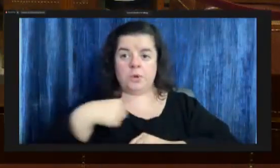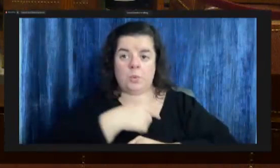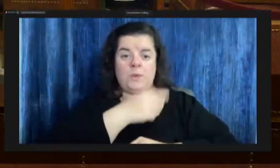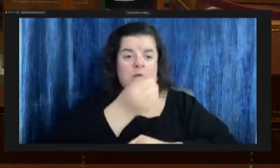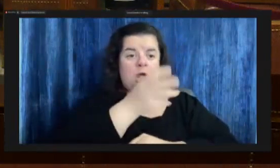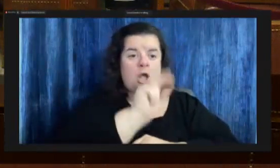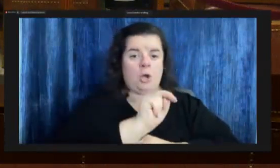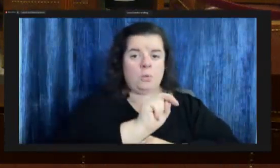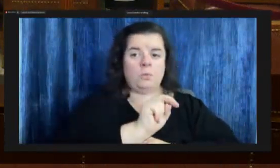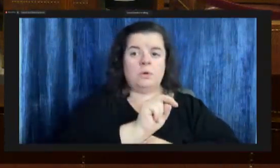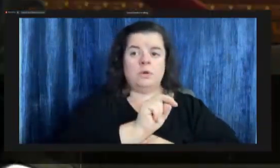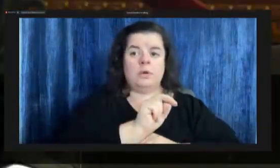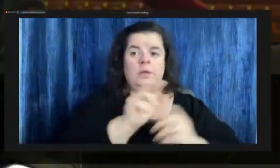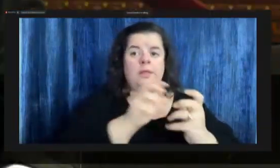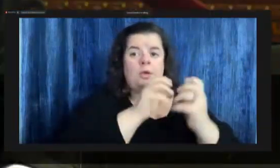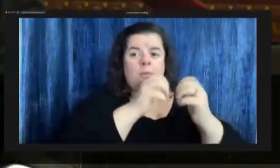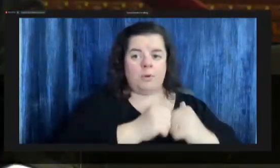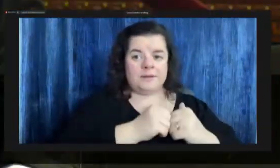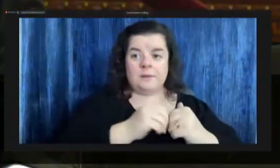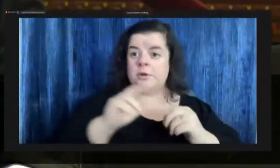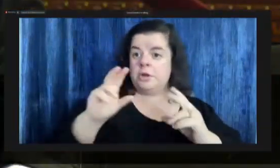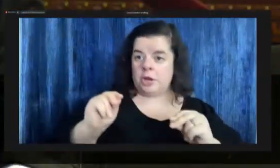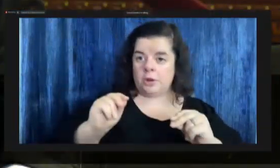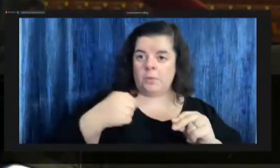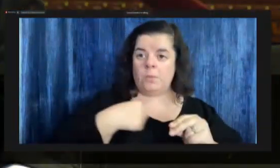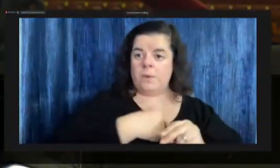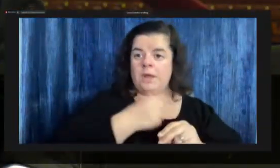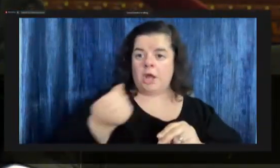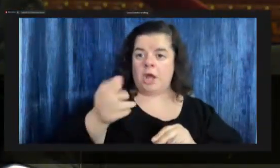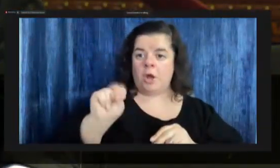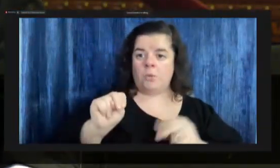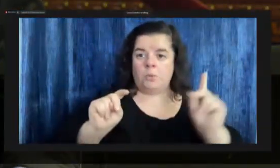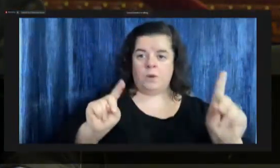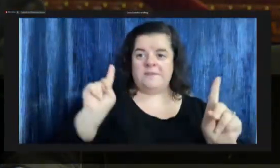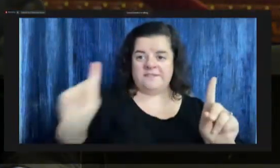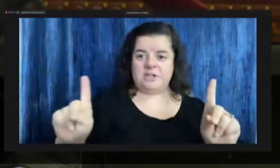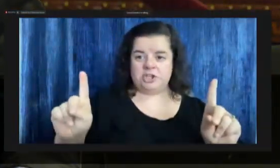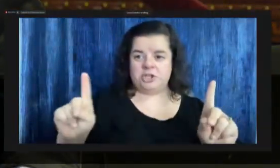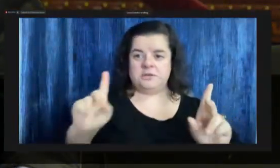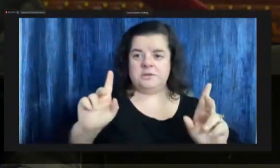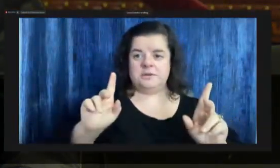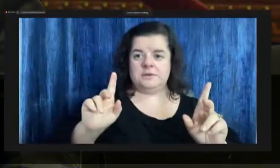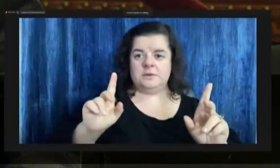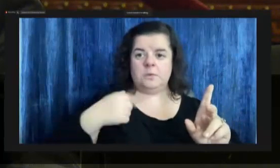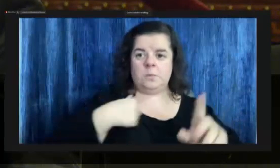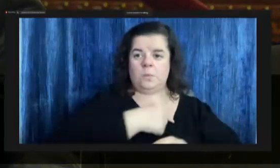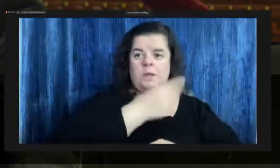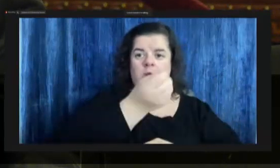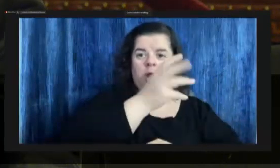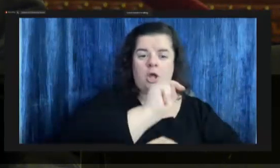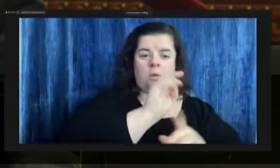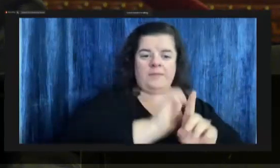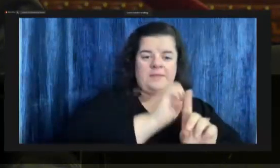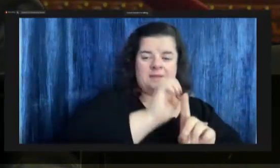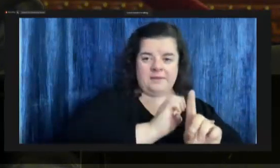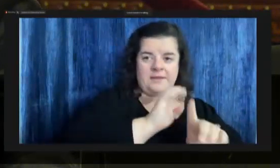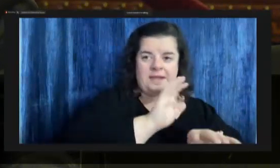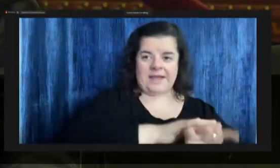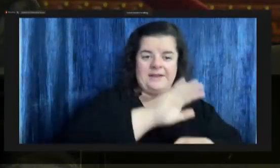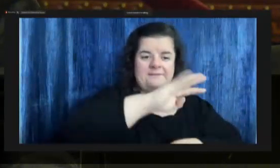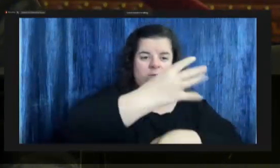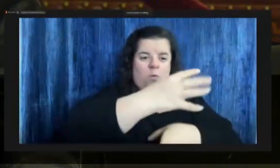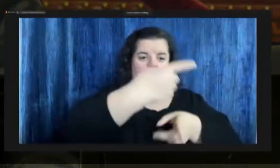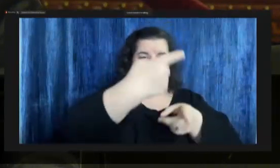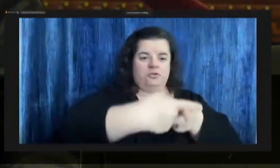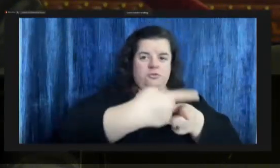broken down ones? We own, no. Okay, we own one of each. We own the elevators on the 4th Street